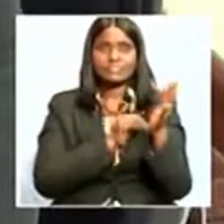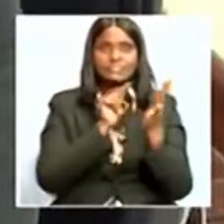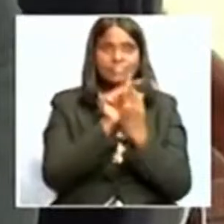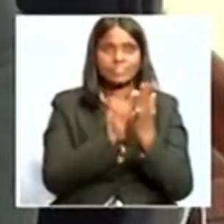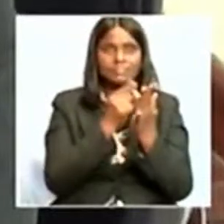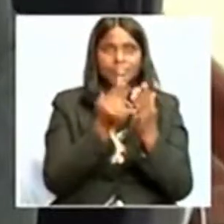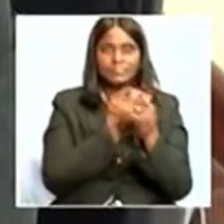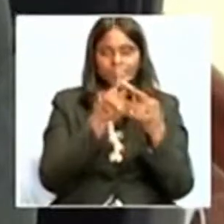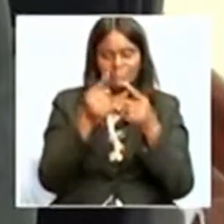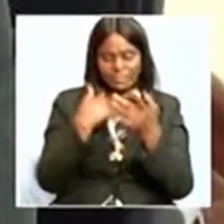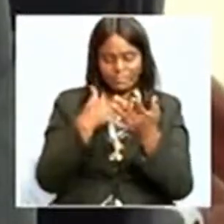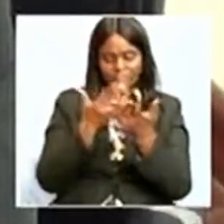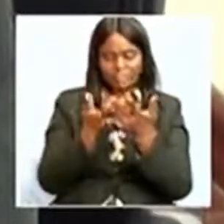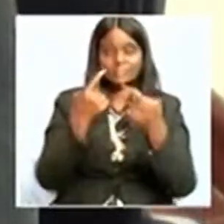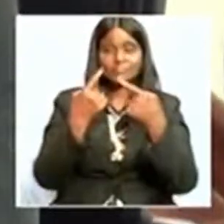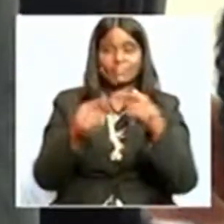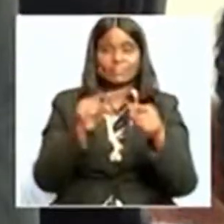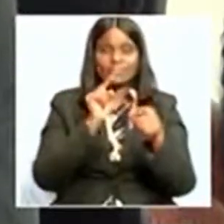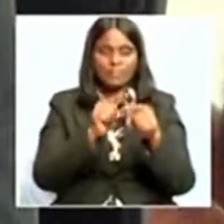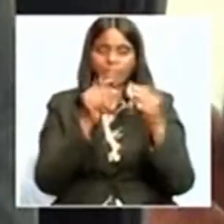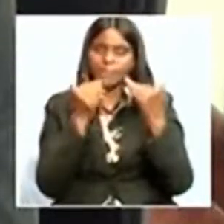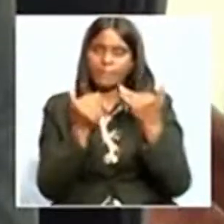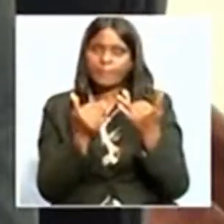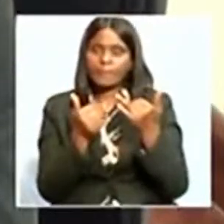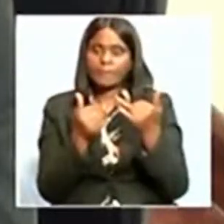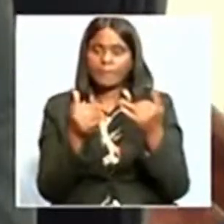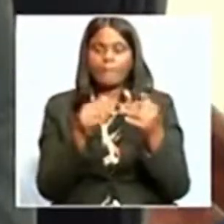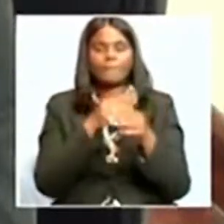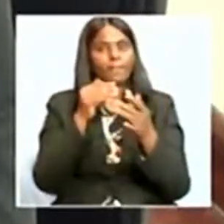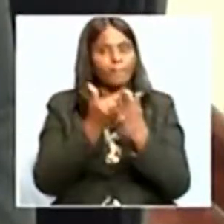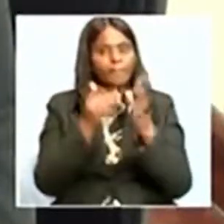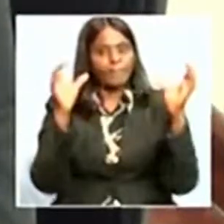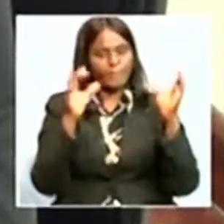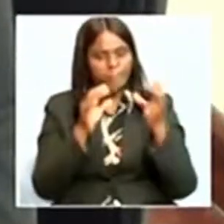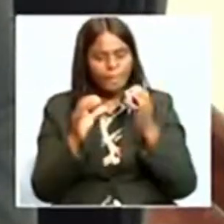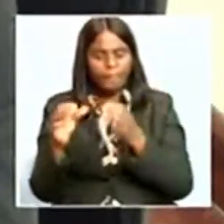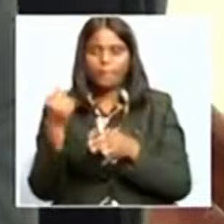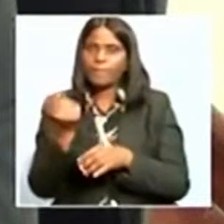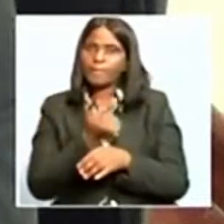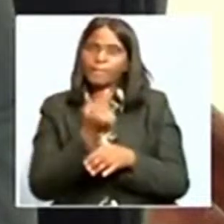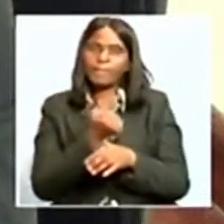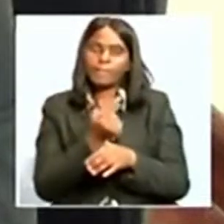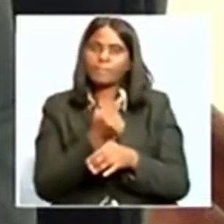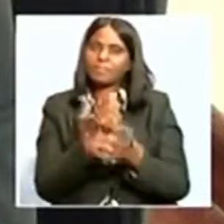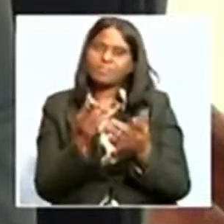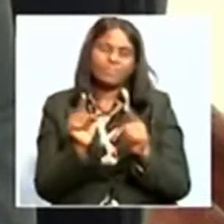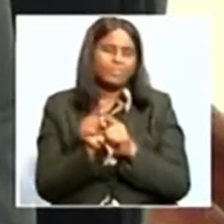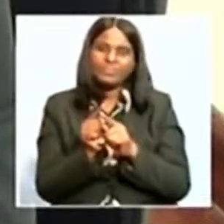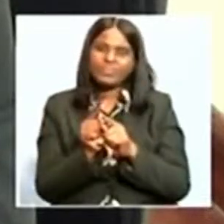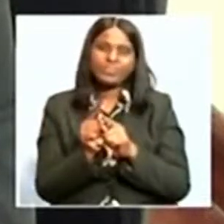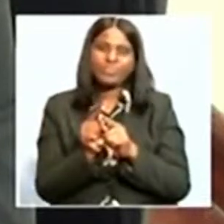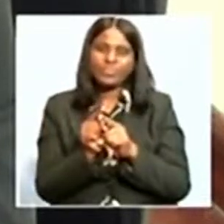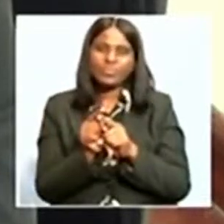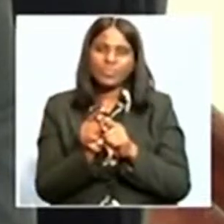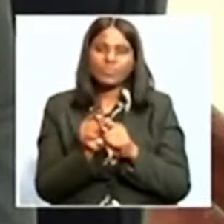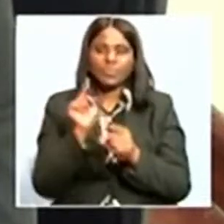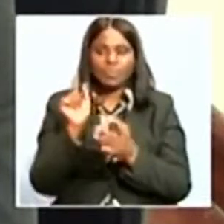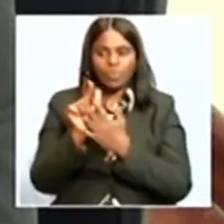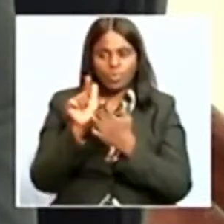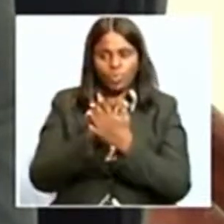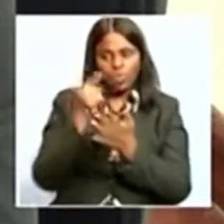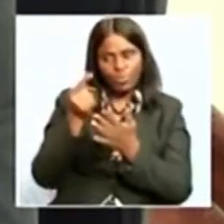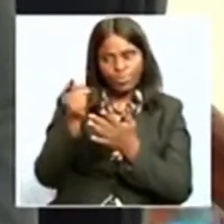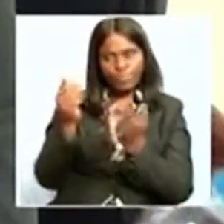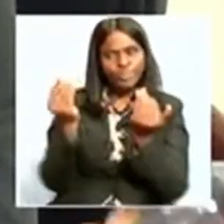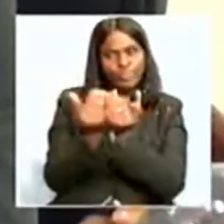only difference that has happened is that it currently applies to committees, and the law only seeks